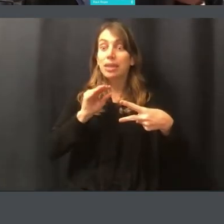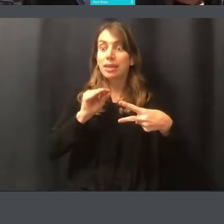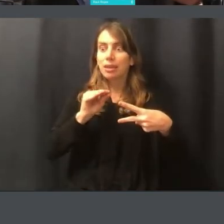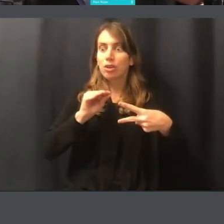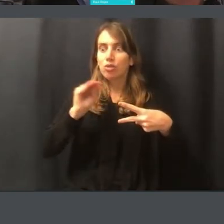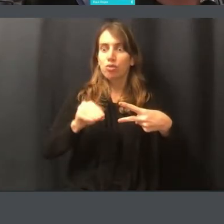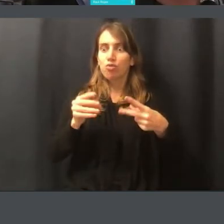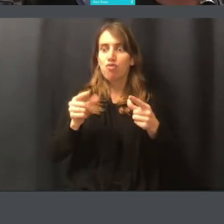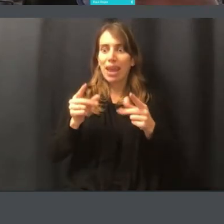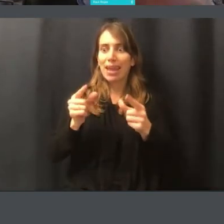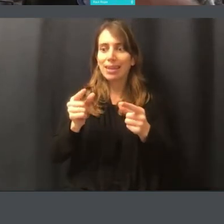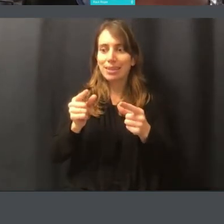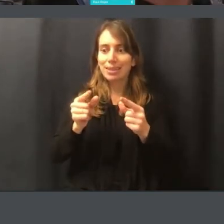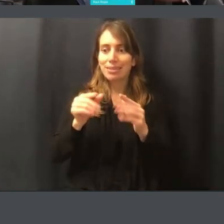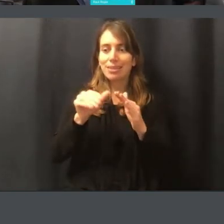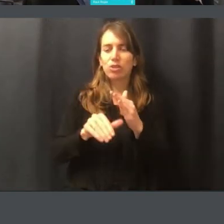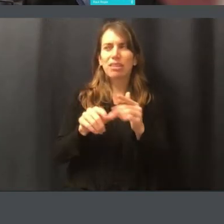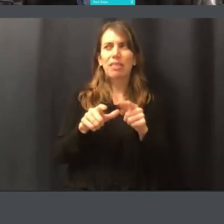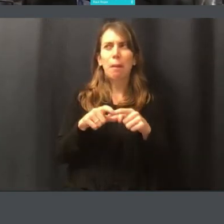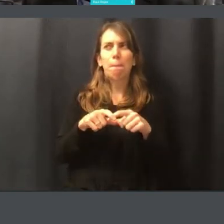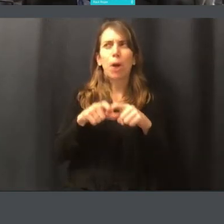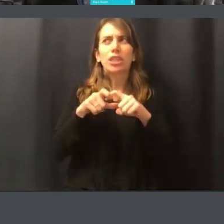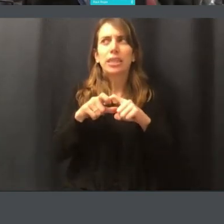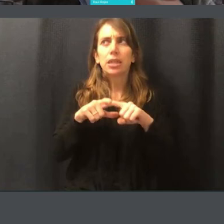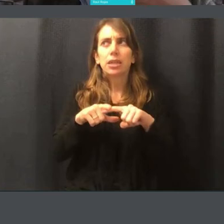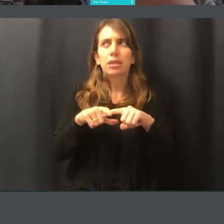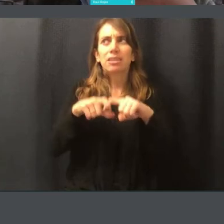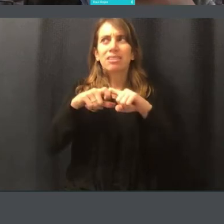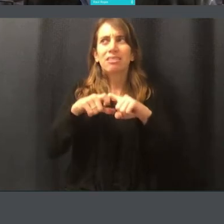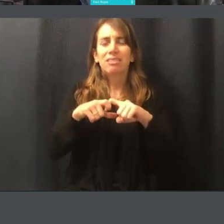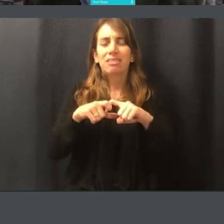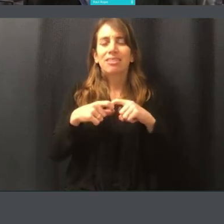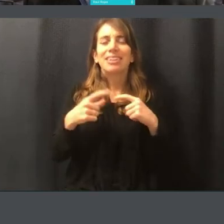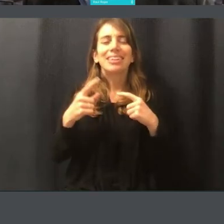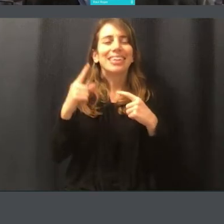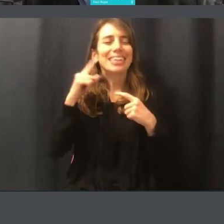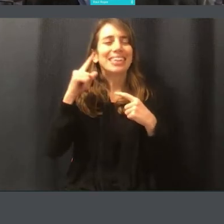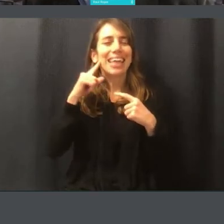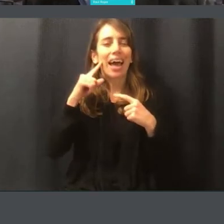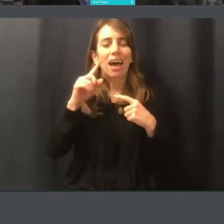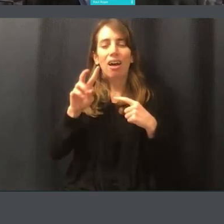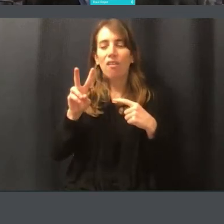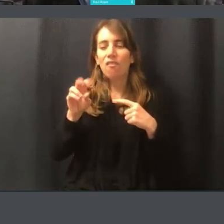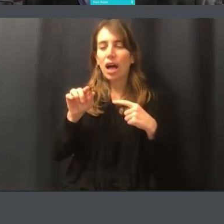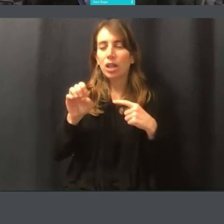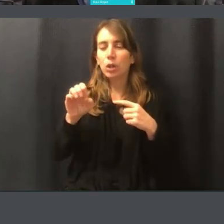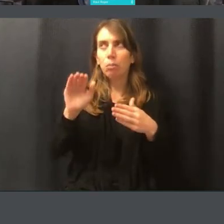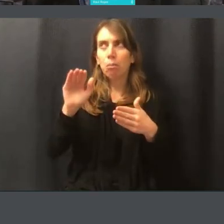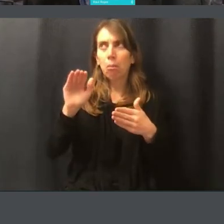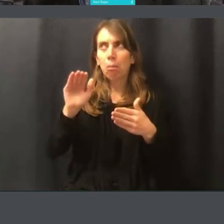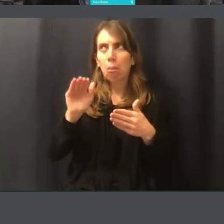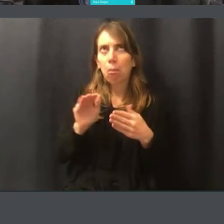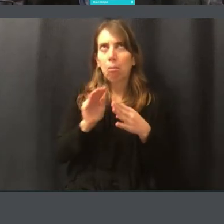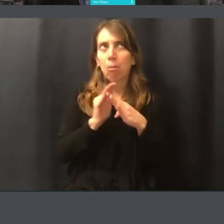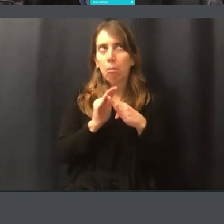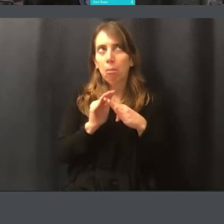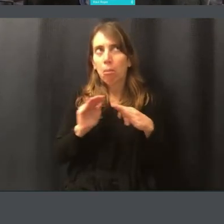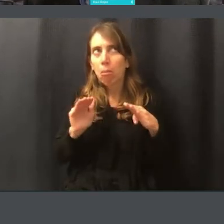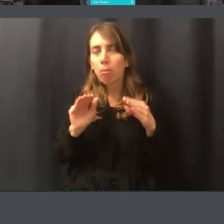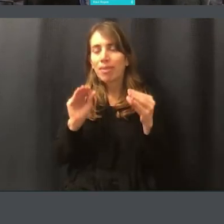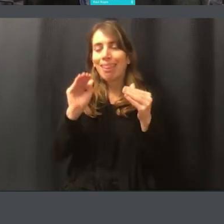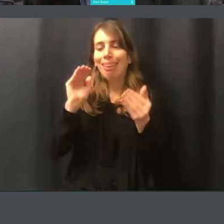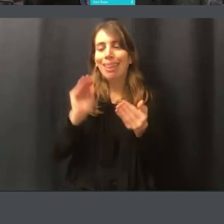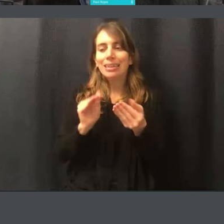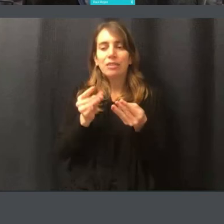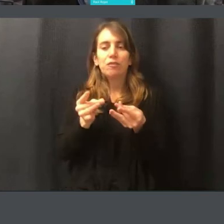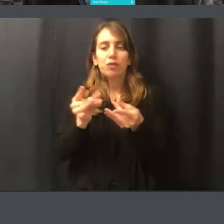their pausing increased, even their volume went a little bit down, and they were just a lot less fluent in Spanish, right?